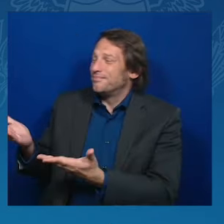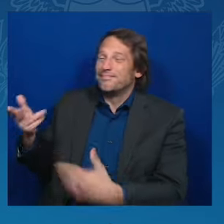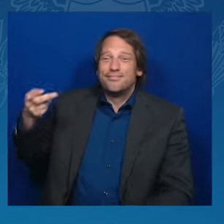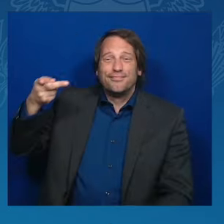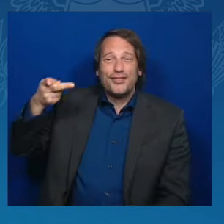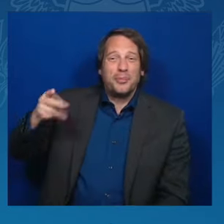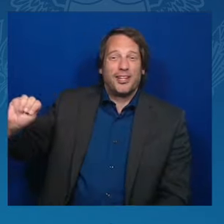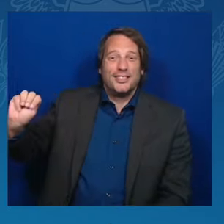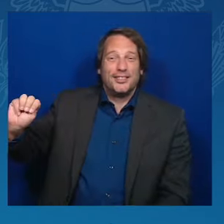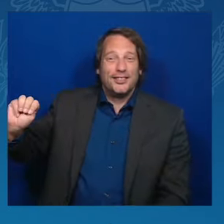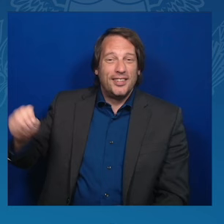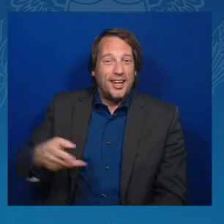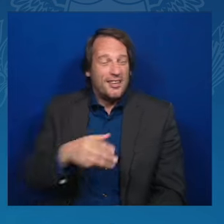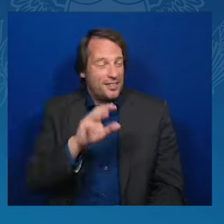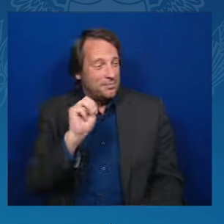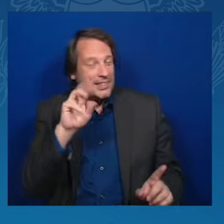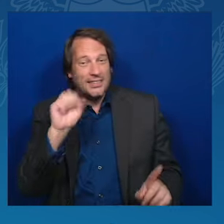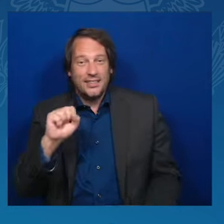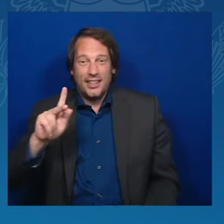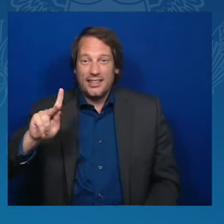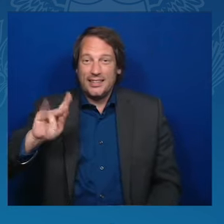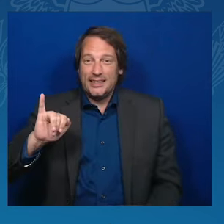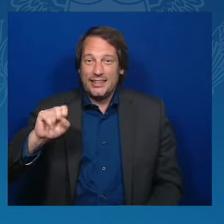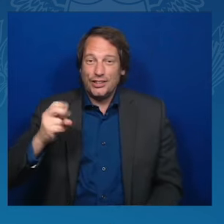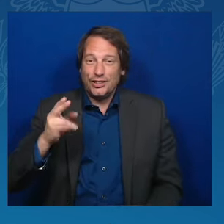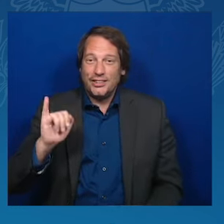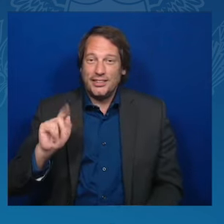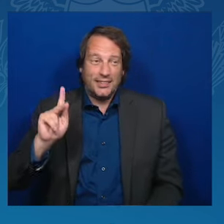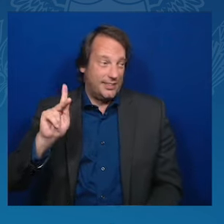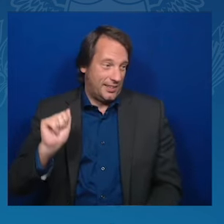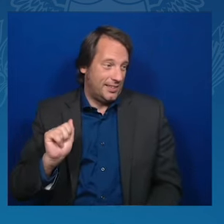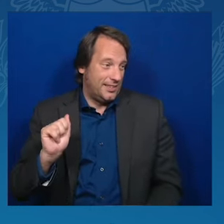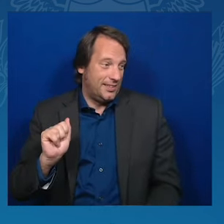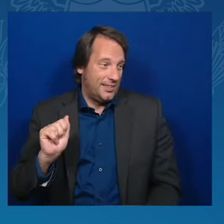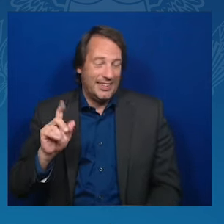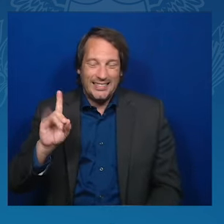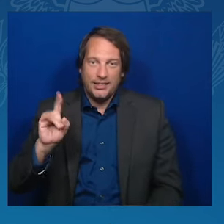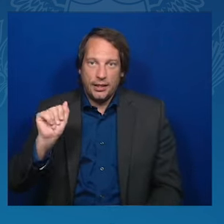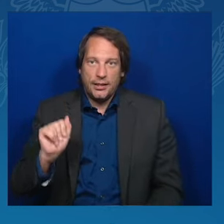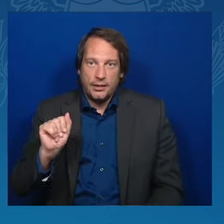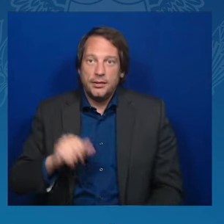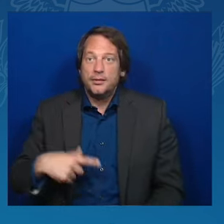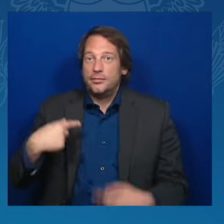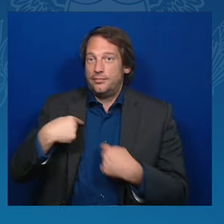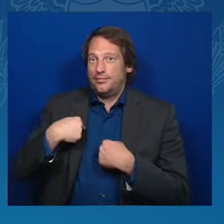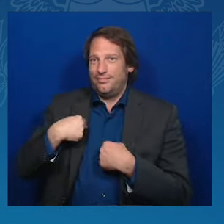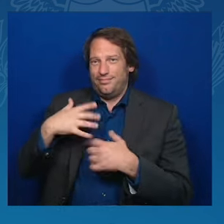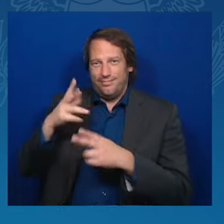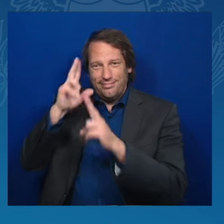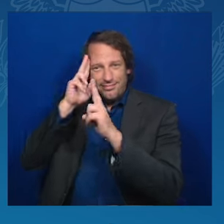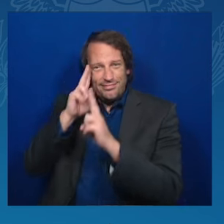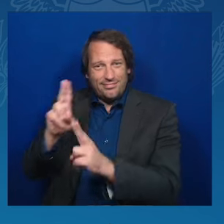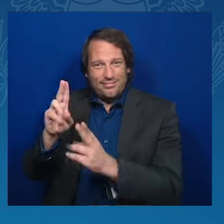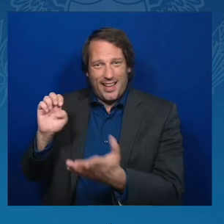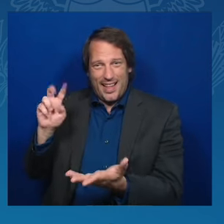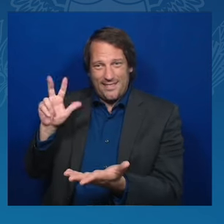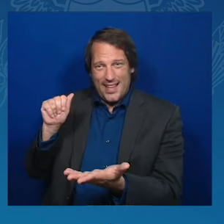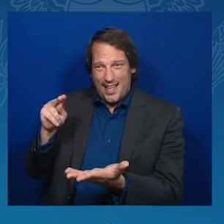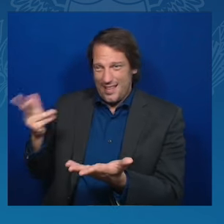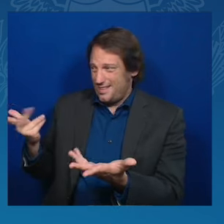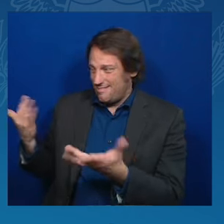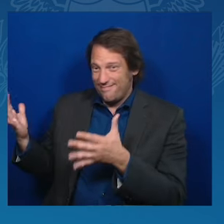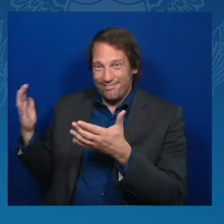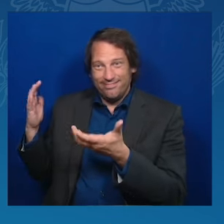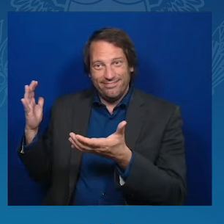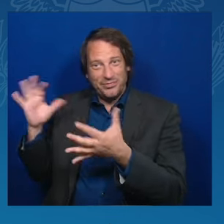Kishida, Evan and I are so honored to join Vice President Harris, Second Gentleman Emhoff, in